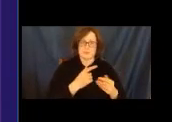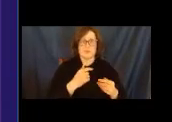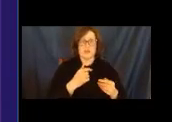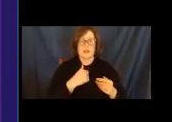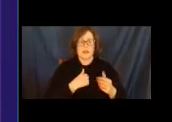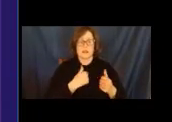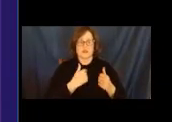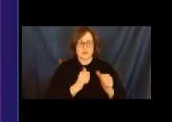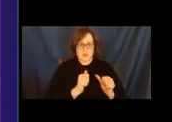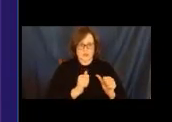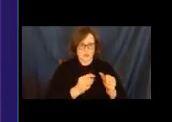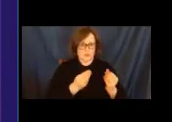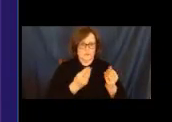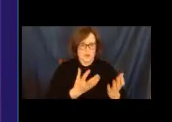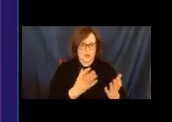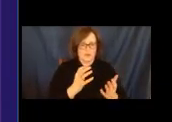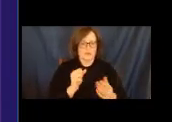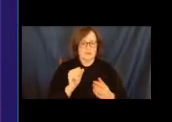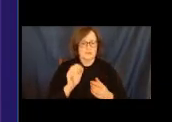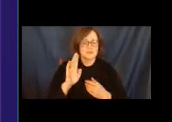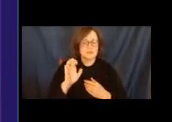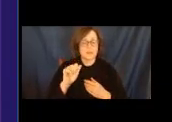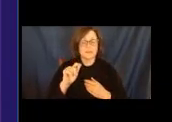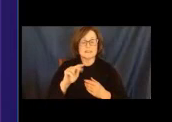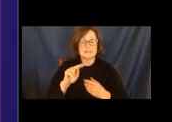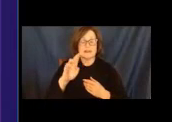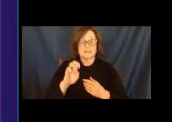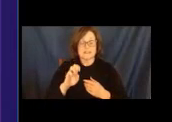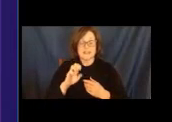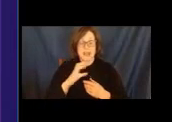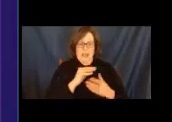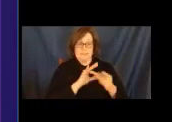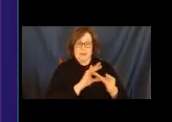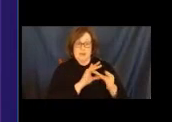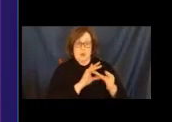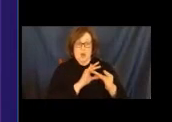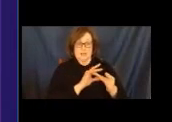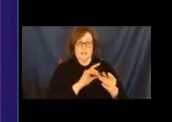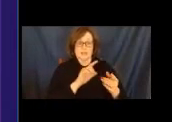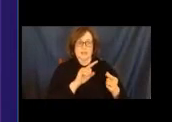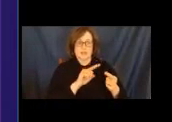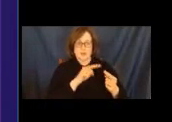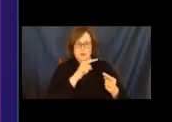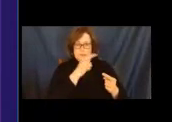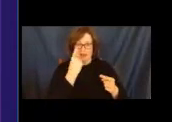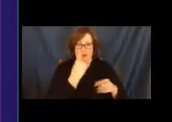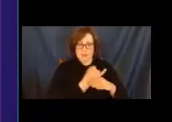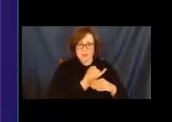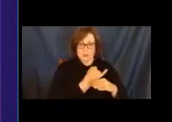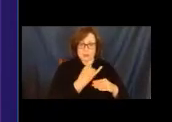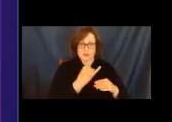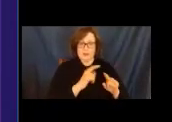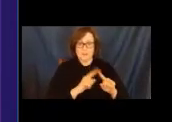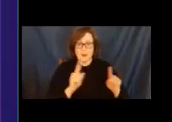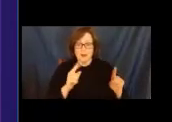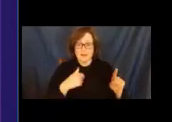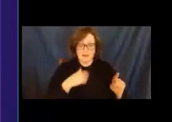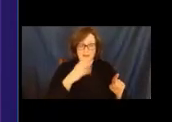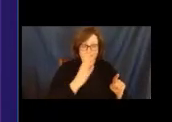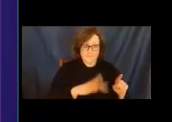the Black interns when I could, but honestly, how could I provide a feeling of belonging if it was something I never felt there myself?